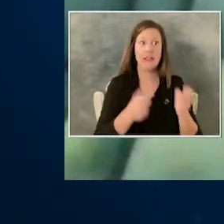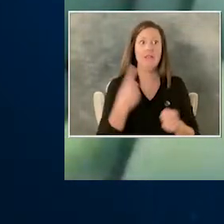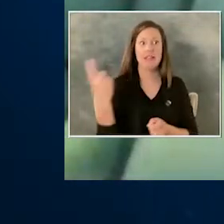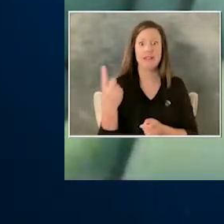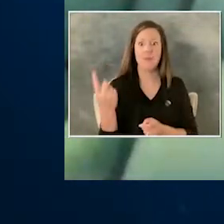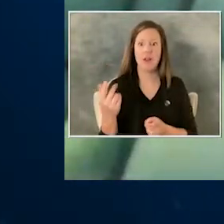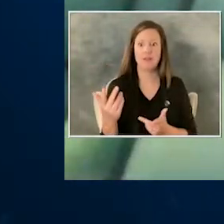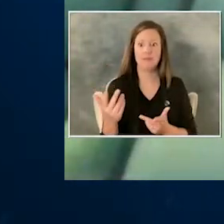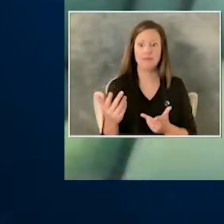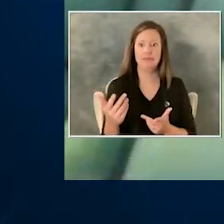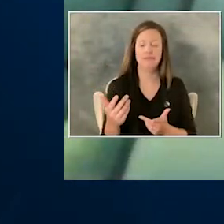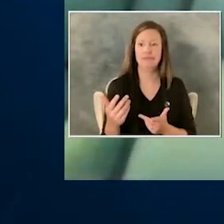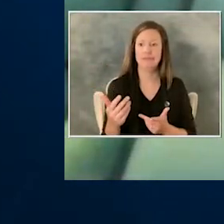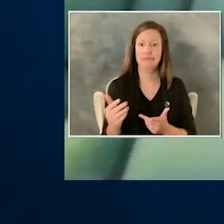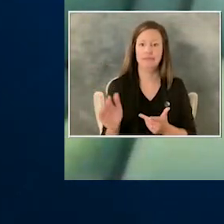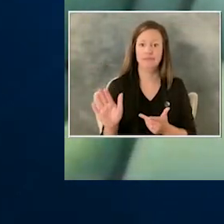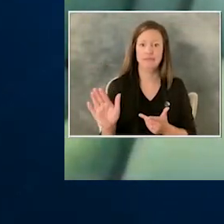your